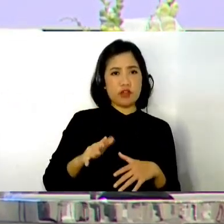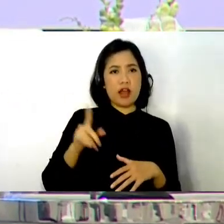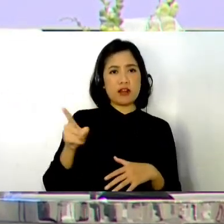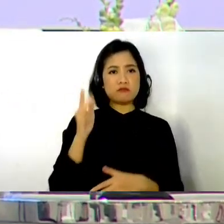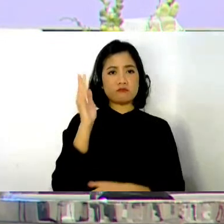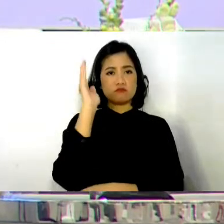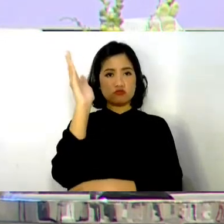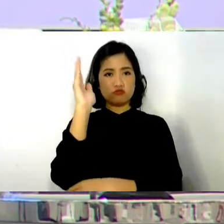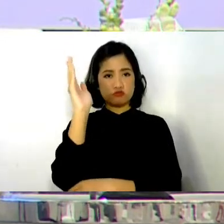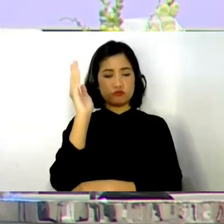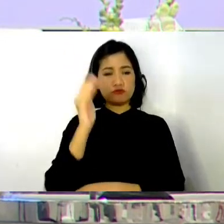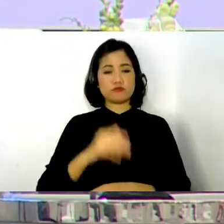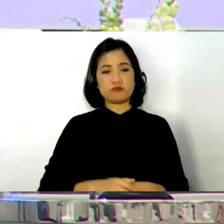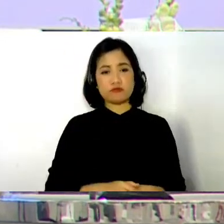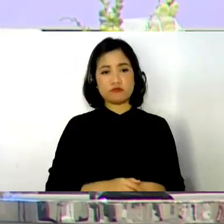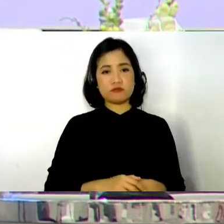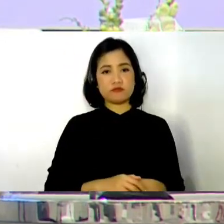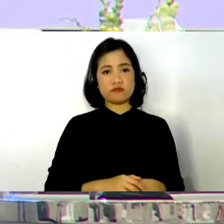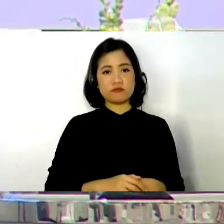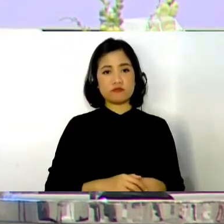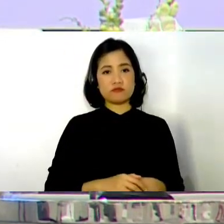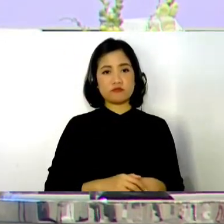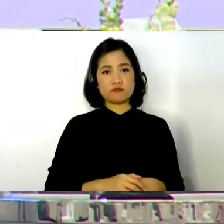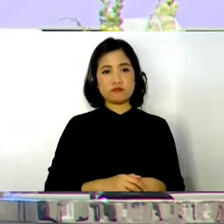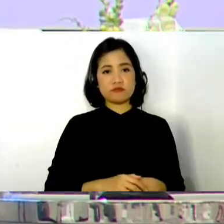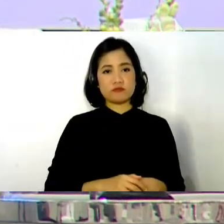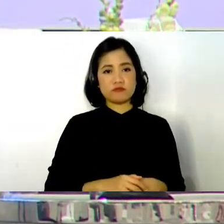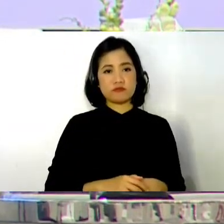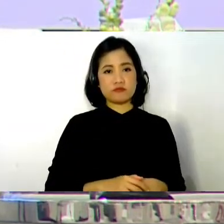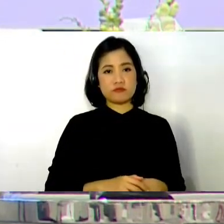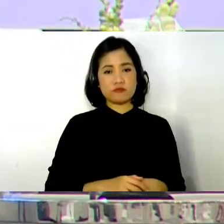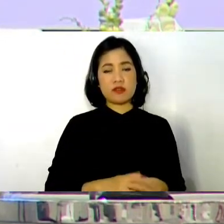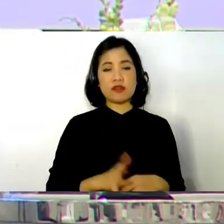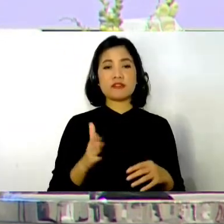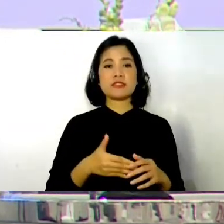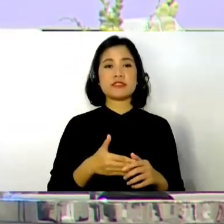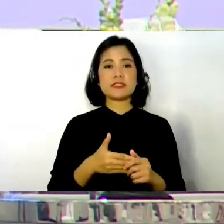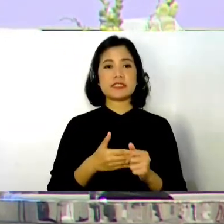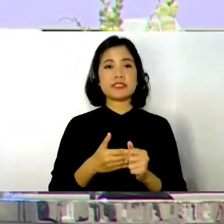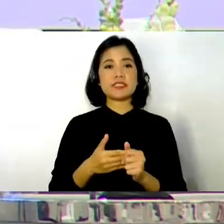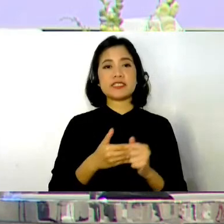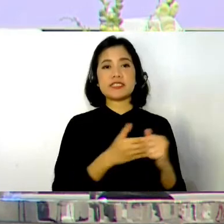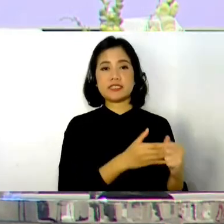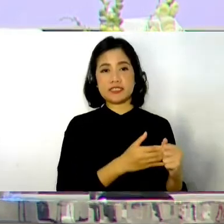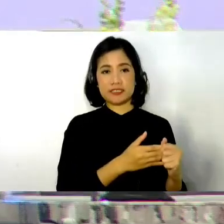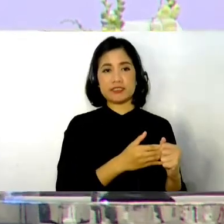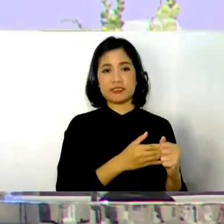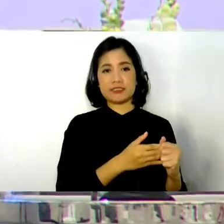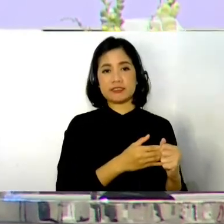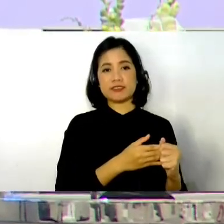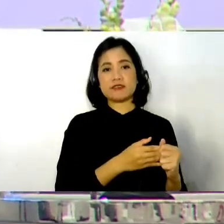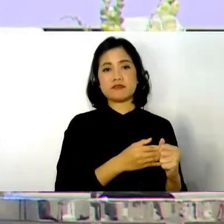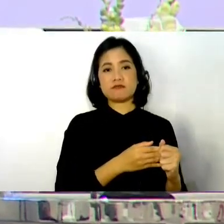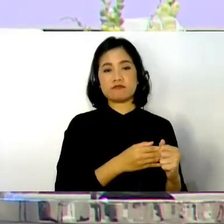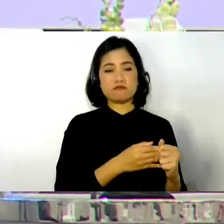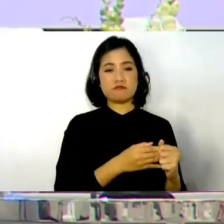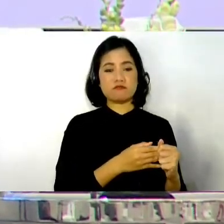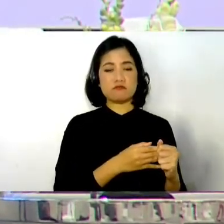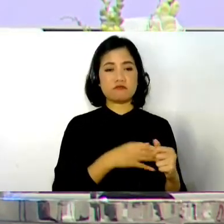take advantage, and we do have a lot of help, tremendous help from the academics, from the researchers, from the